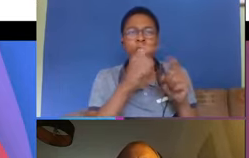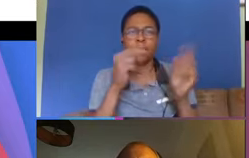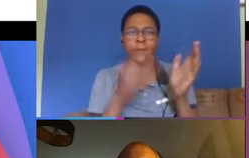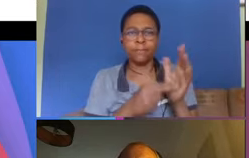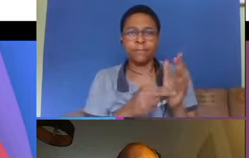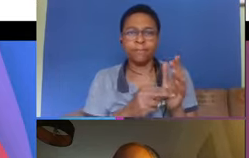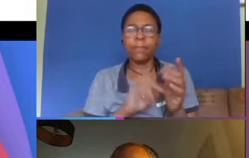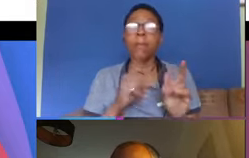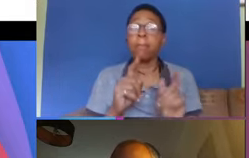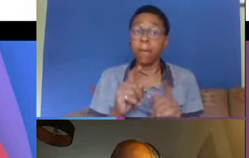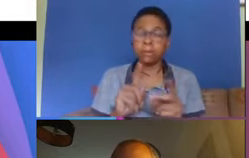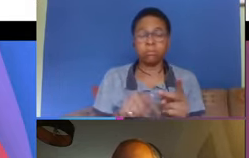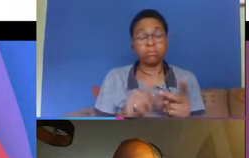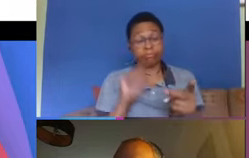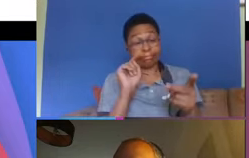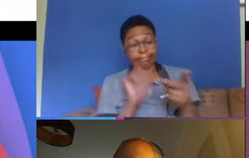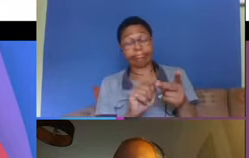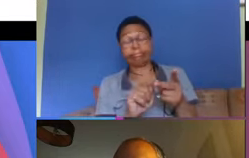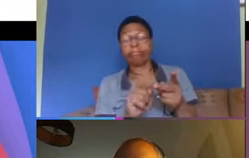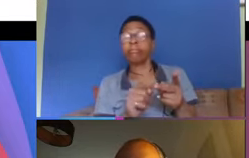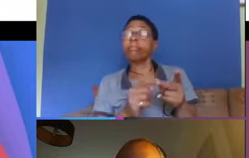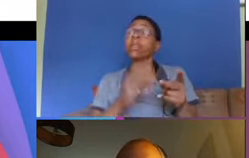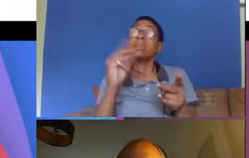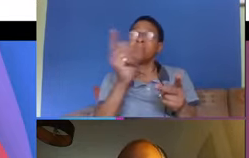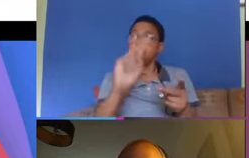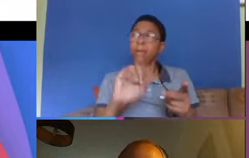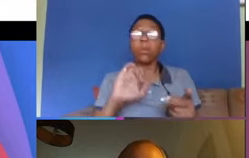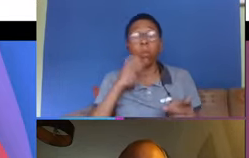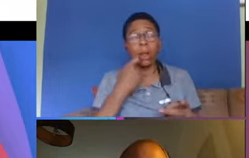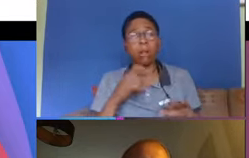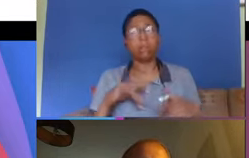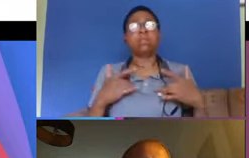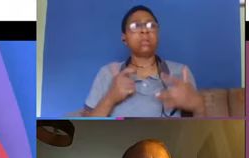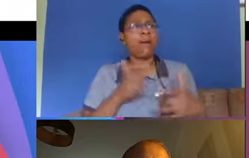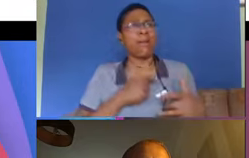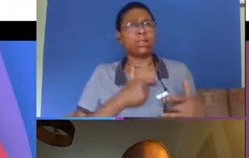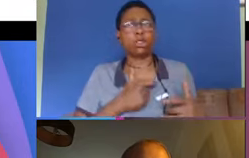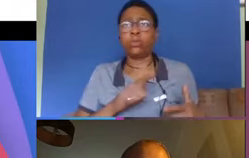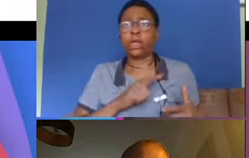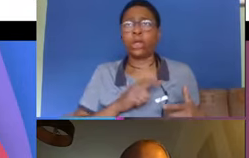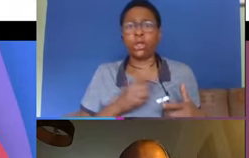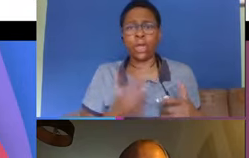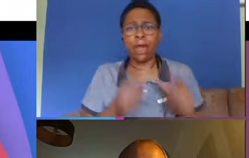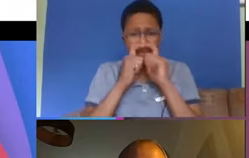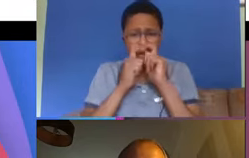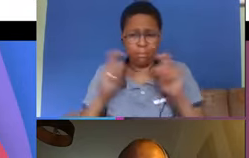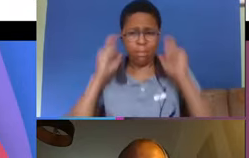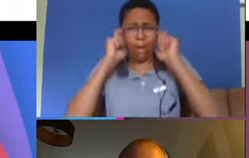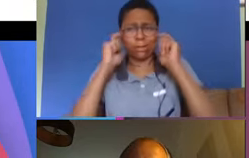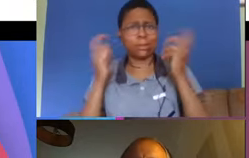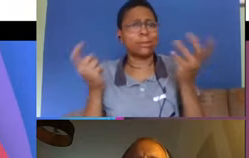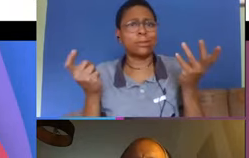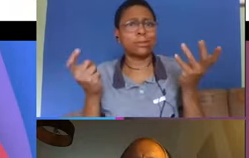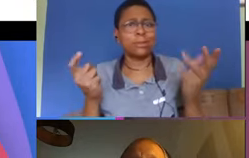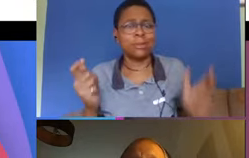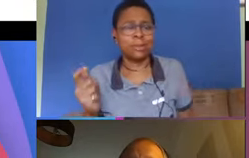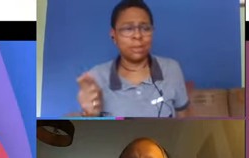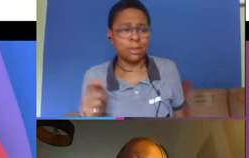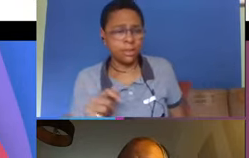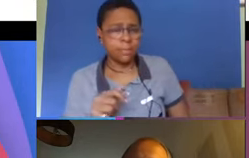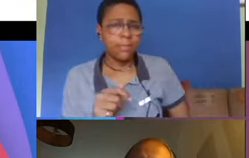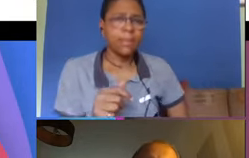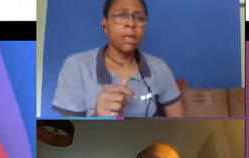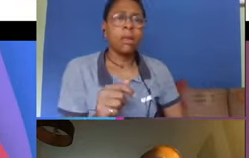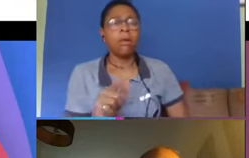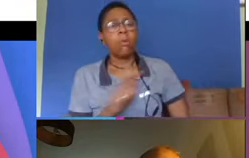they're going to feel, oh my God, I'm not getting enough air in. Just because they have, it's going to be harder to blow the air out